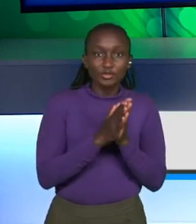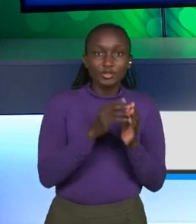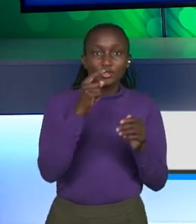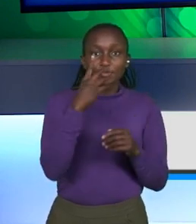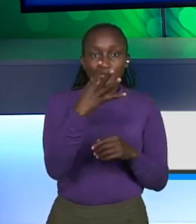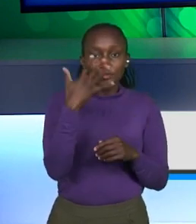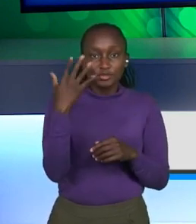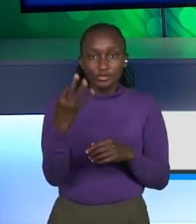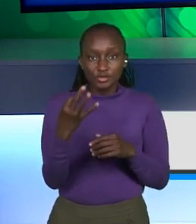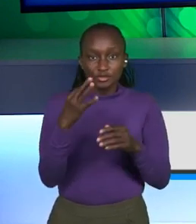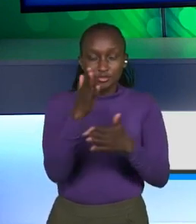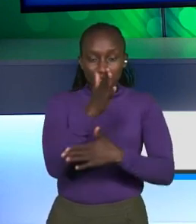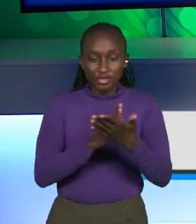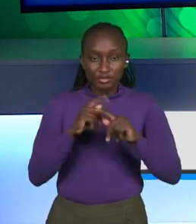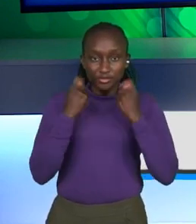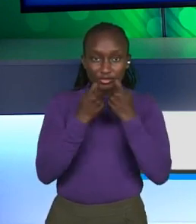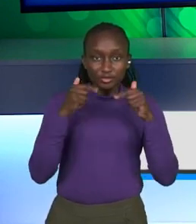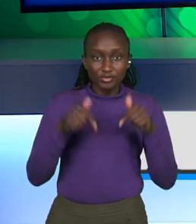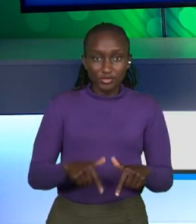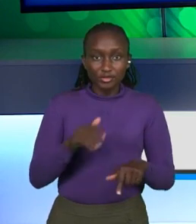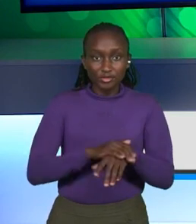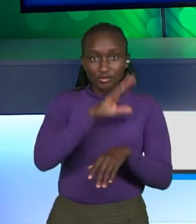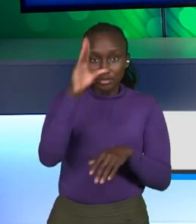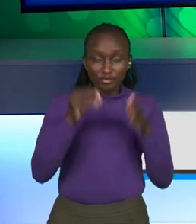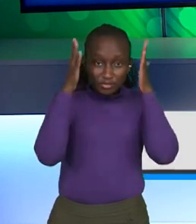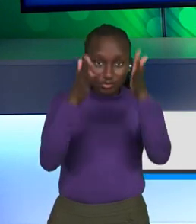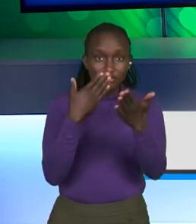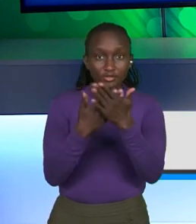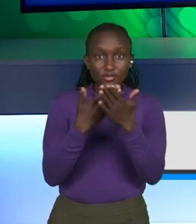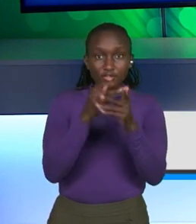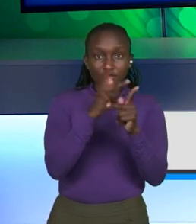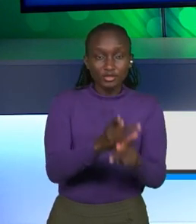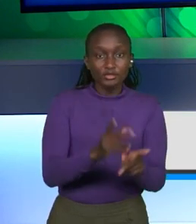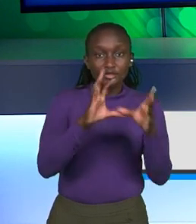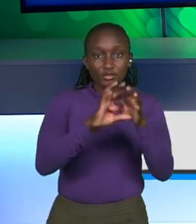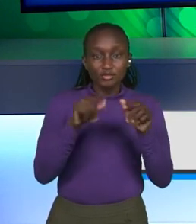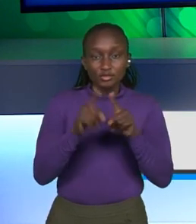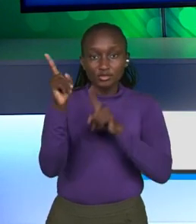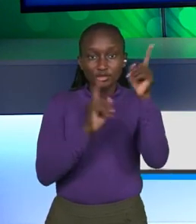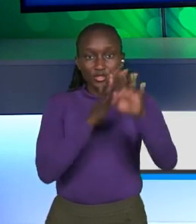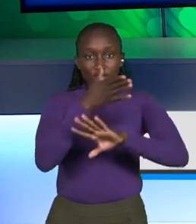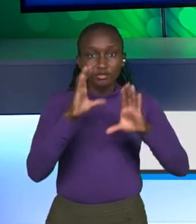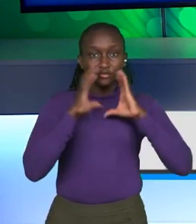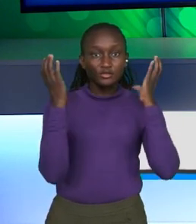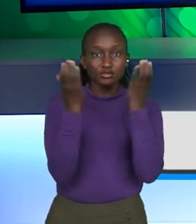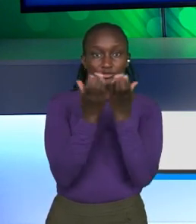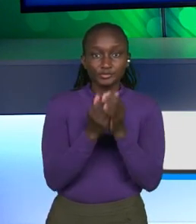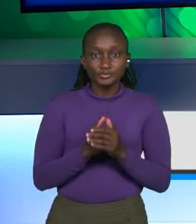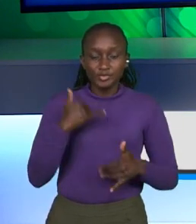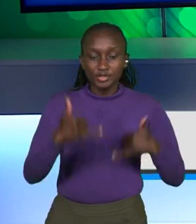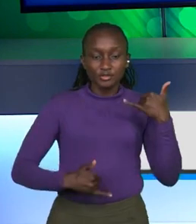53. On behalf of the entire team here on Africa Focus, thank you for keeping us company on this journey across the continent.